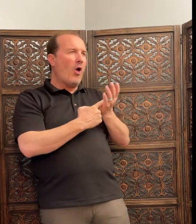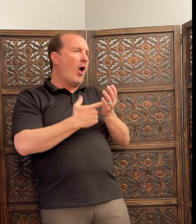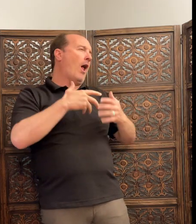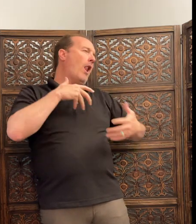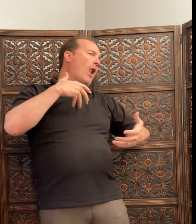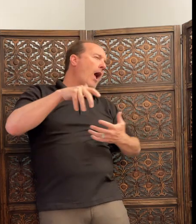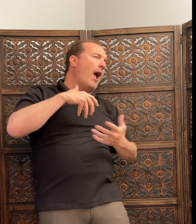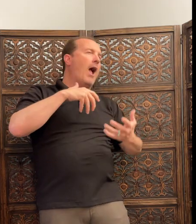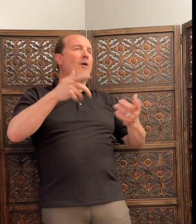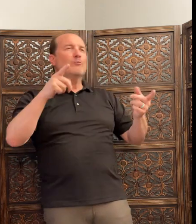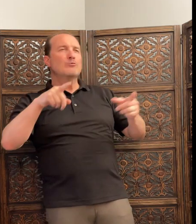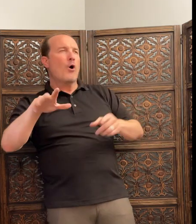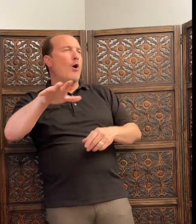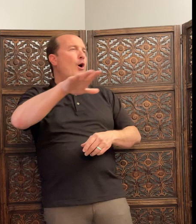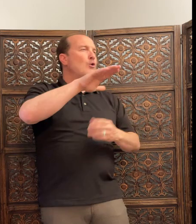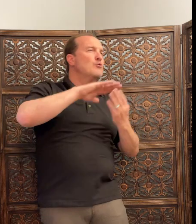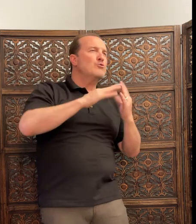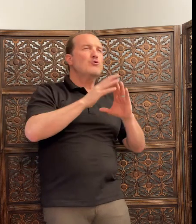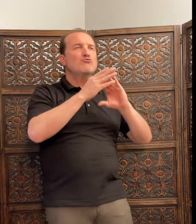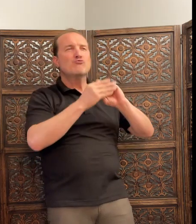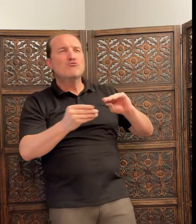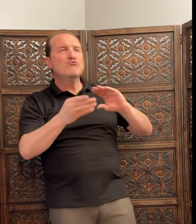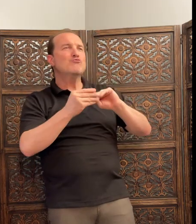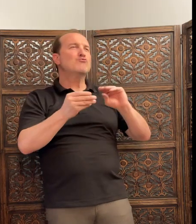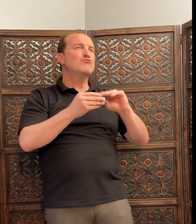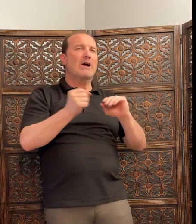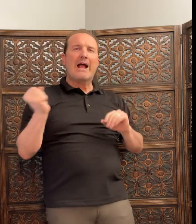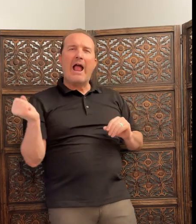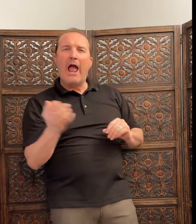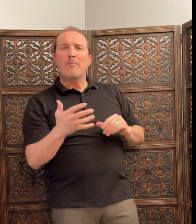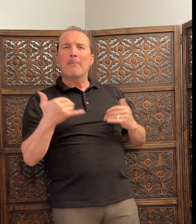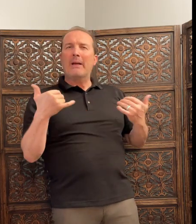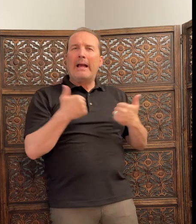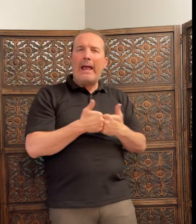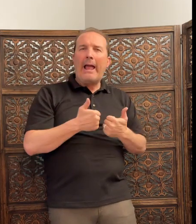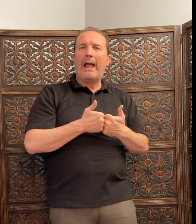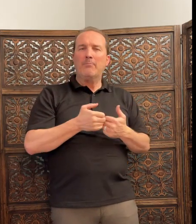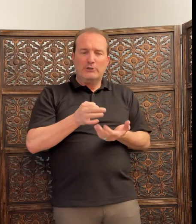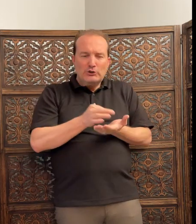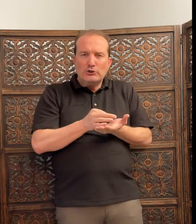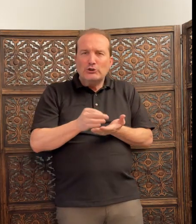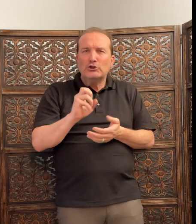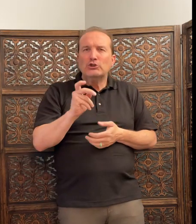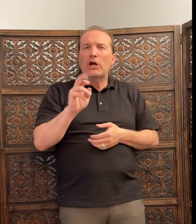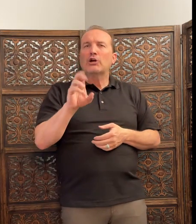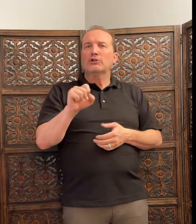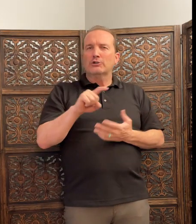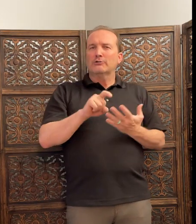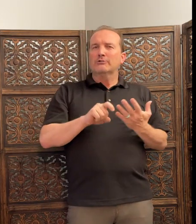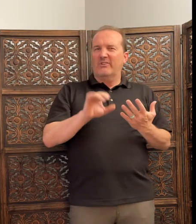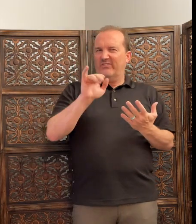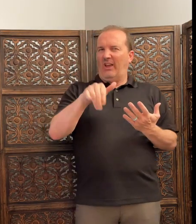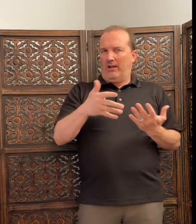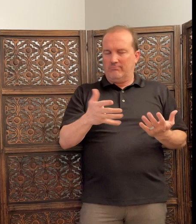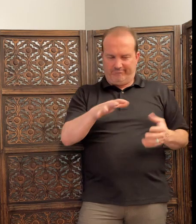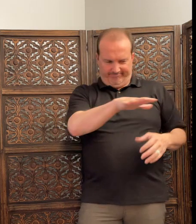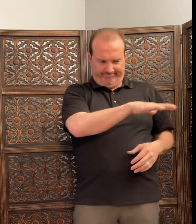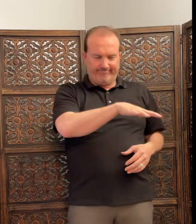sharing a good laugh about the goings-ons in the community, tell stories, gamble, play games like checkers and